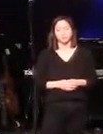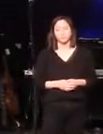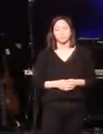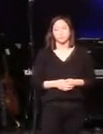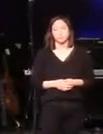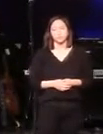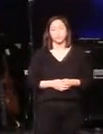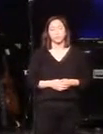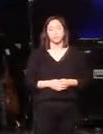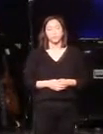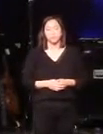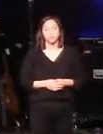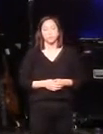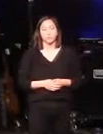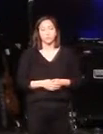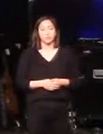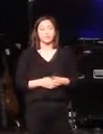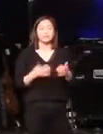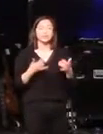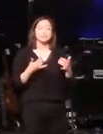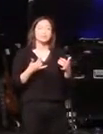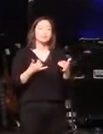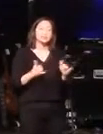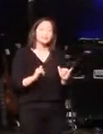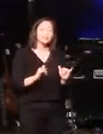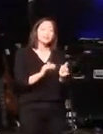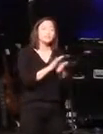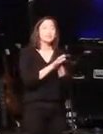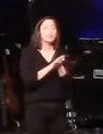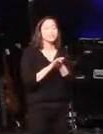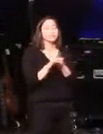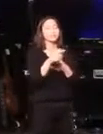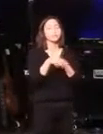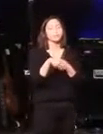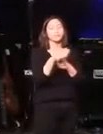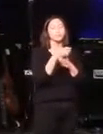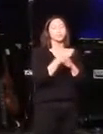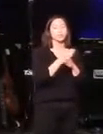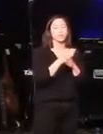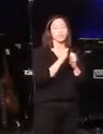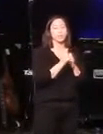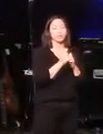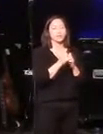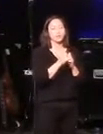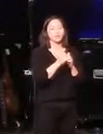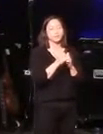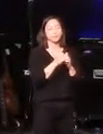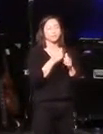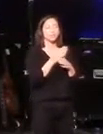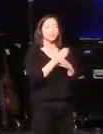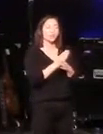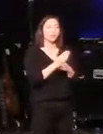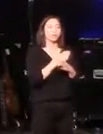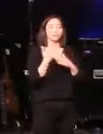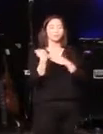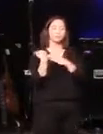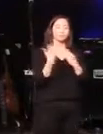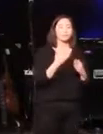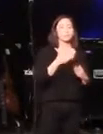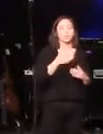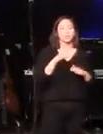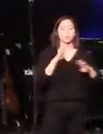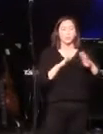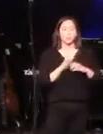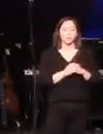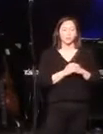yet it was kind of you to share my trouble. I love that word, yet. He goes, look, I'm not asking a need. I'm not telling you